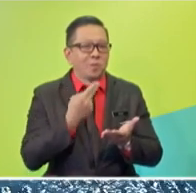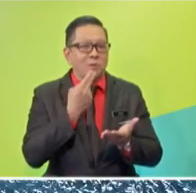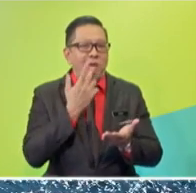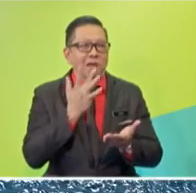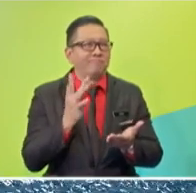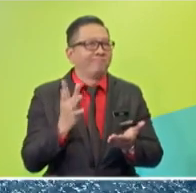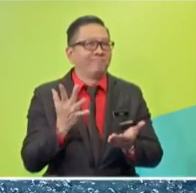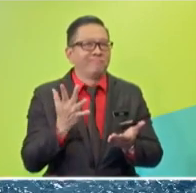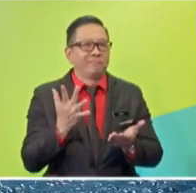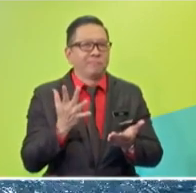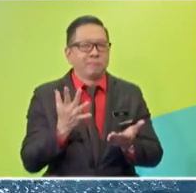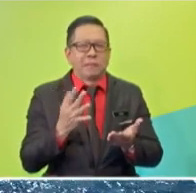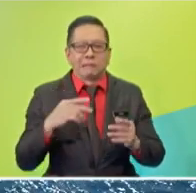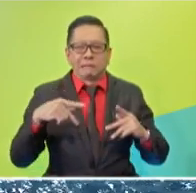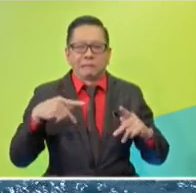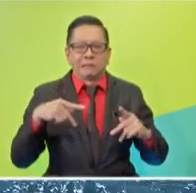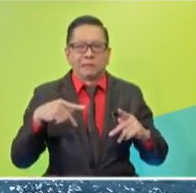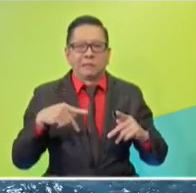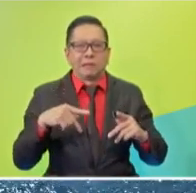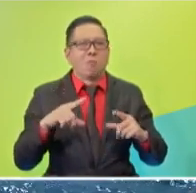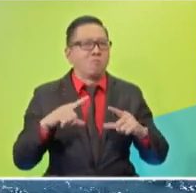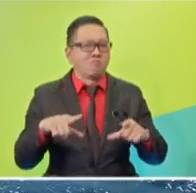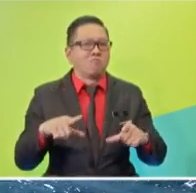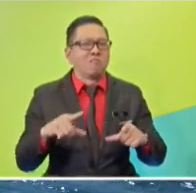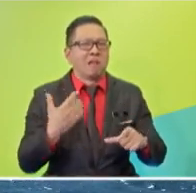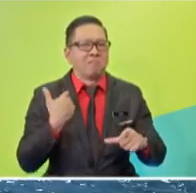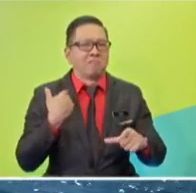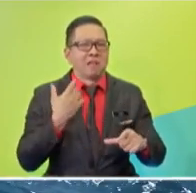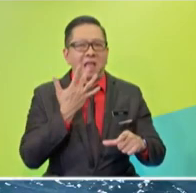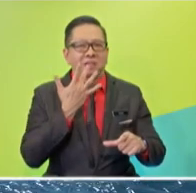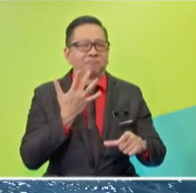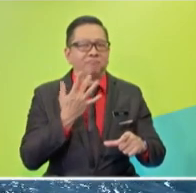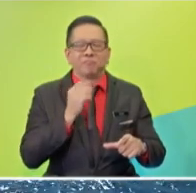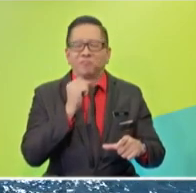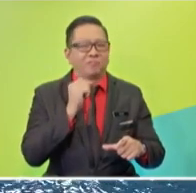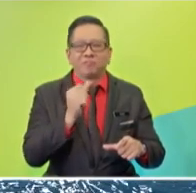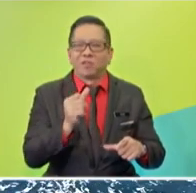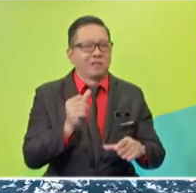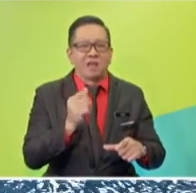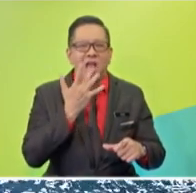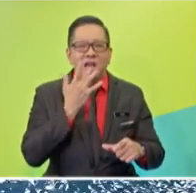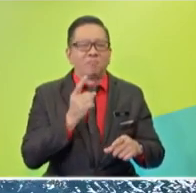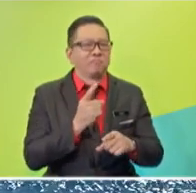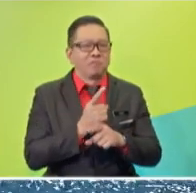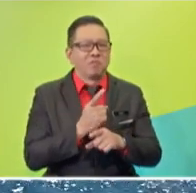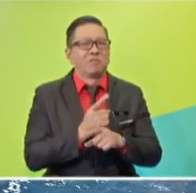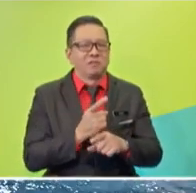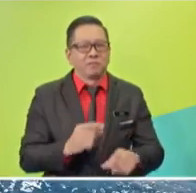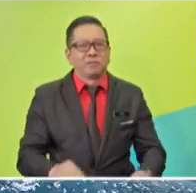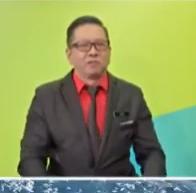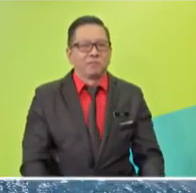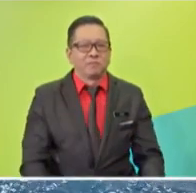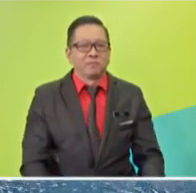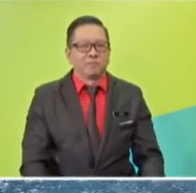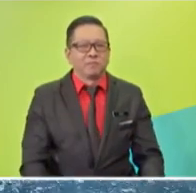any taste. Wooden and plastic spoons have their own taste, so you can't taste the ice cream flavours